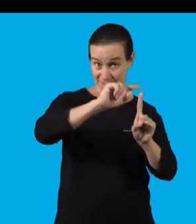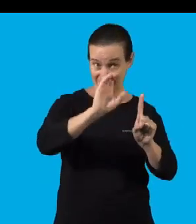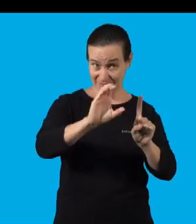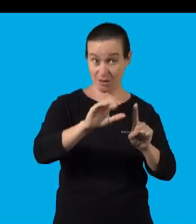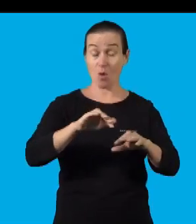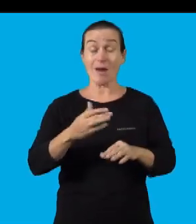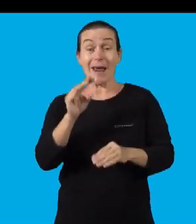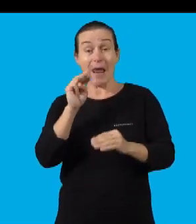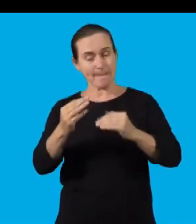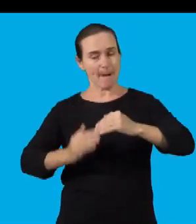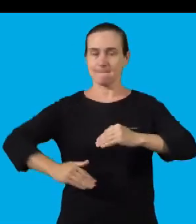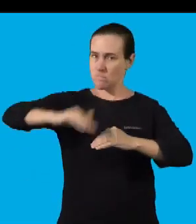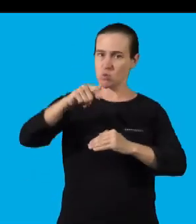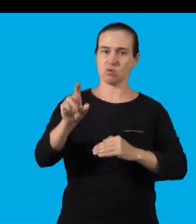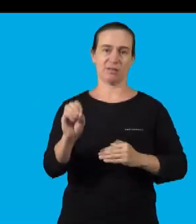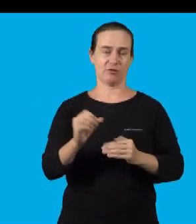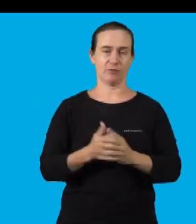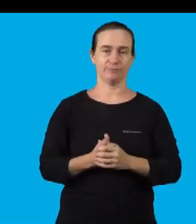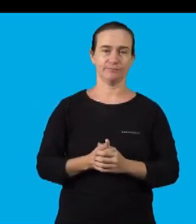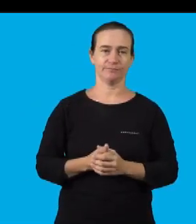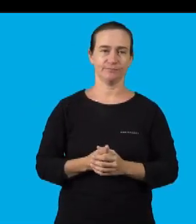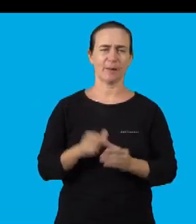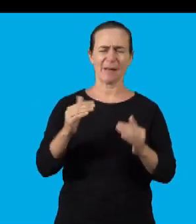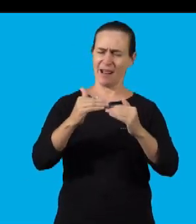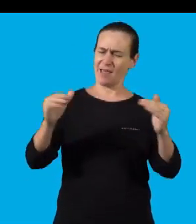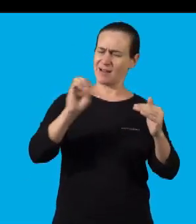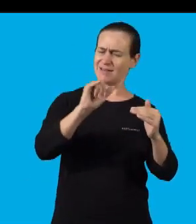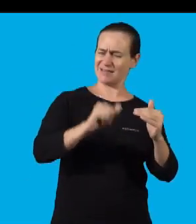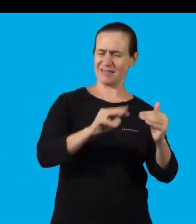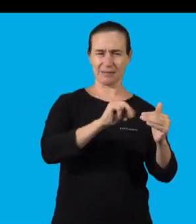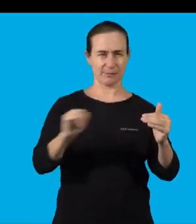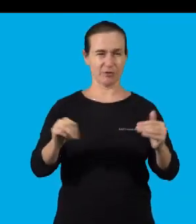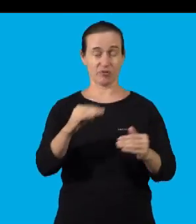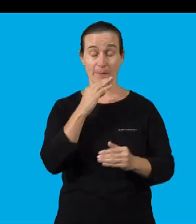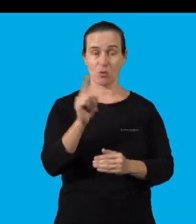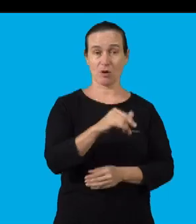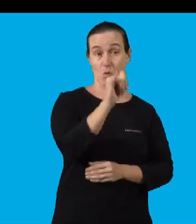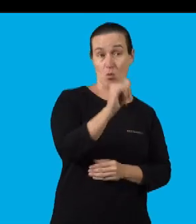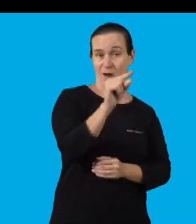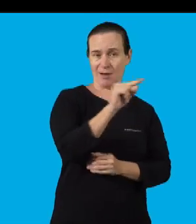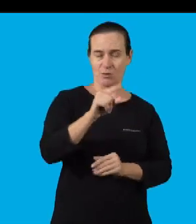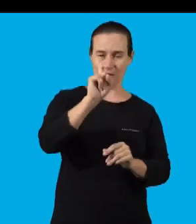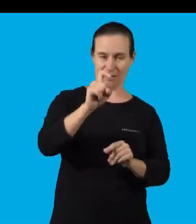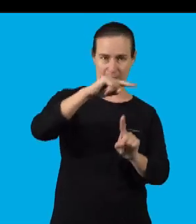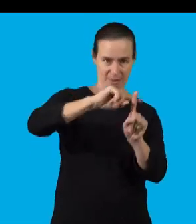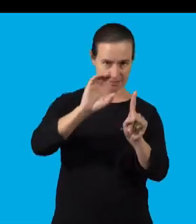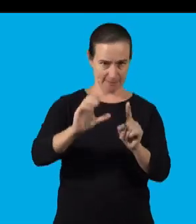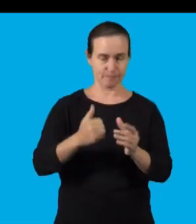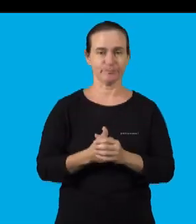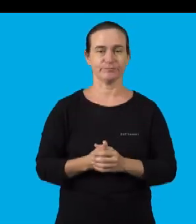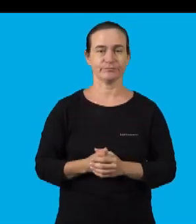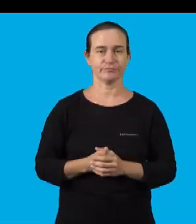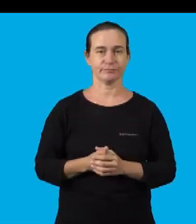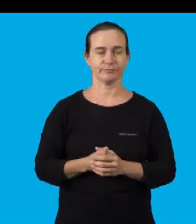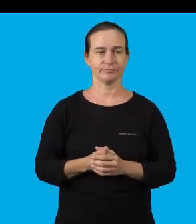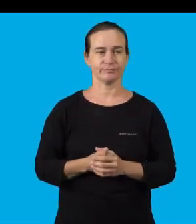c, where m is greater than 0. So the line of symmetry we know is y is equals to x plus c.